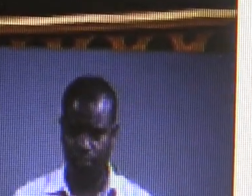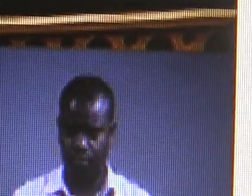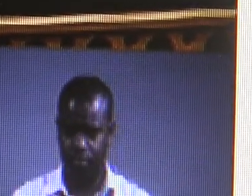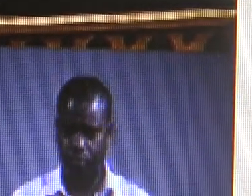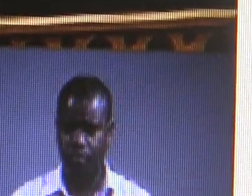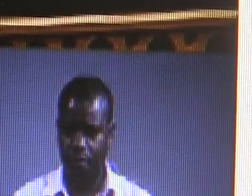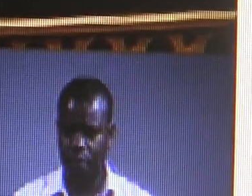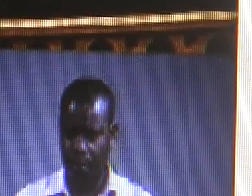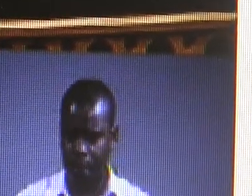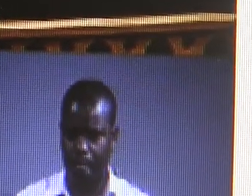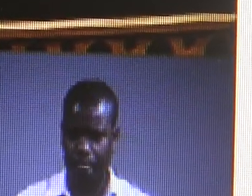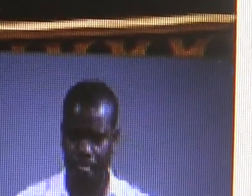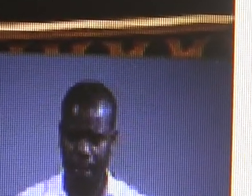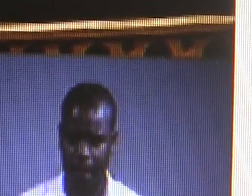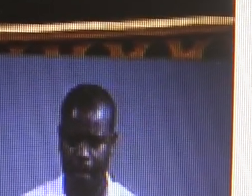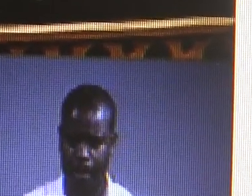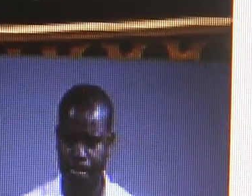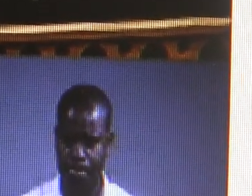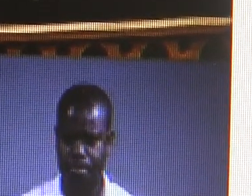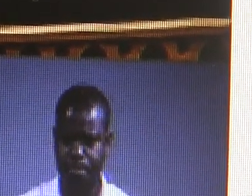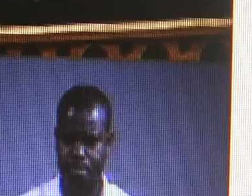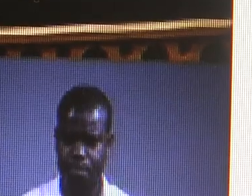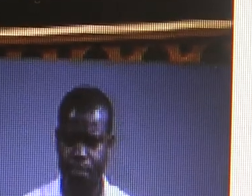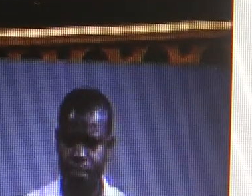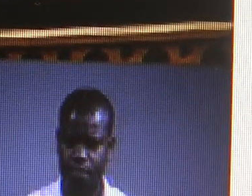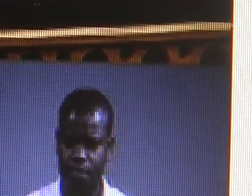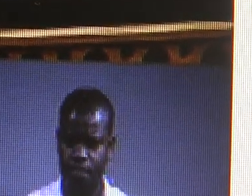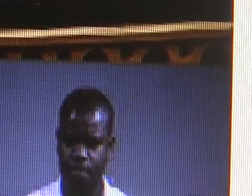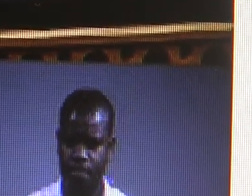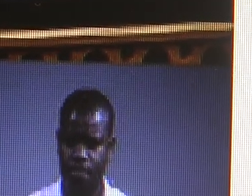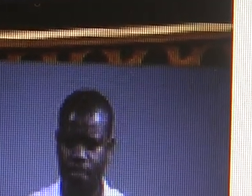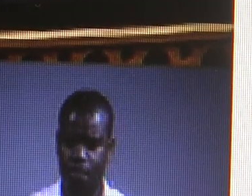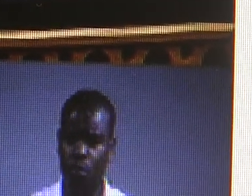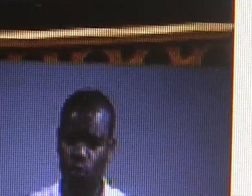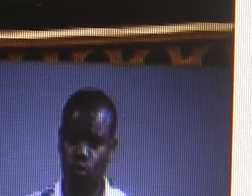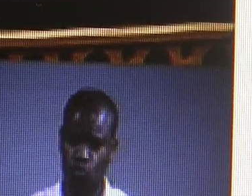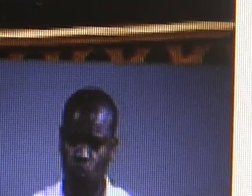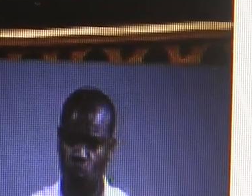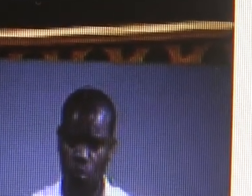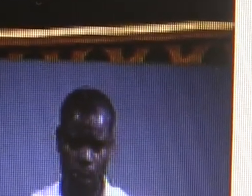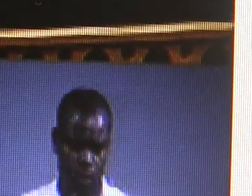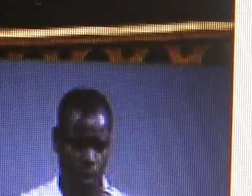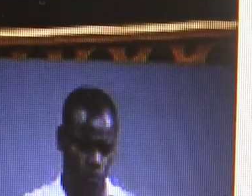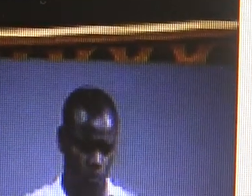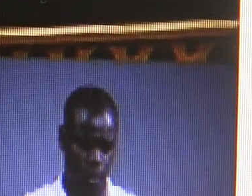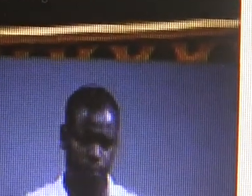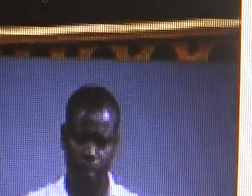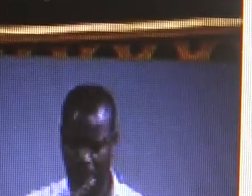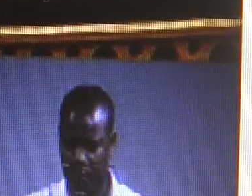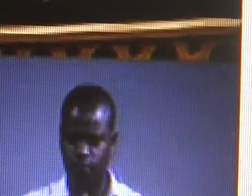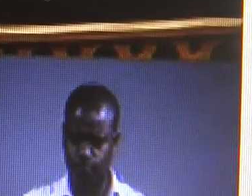of which they've now been deprived of, and giving them the discretion to prescribe innovative